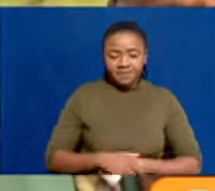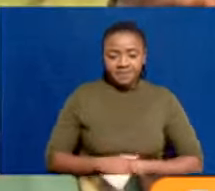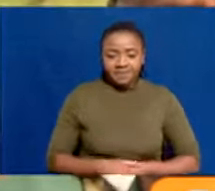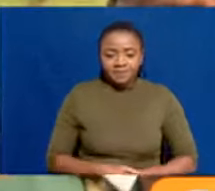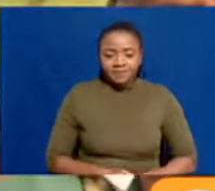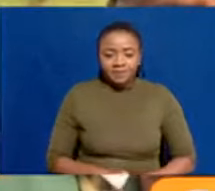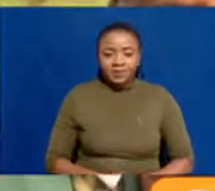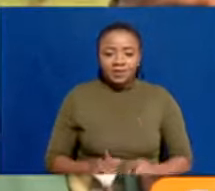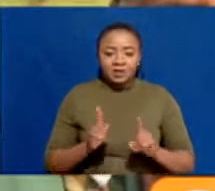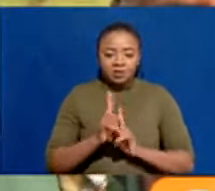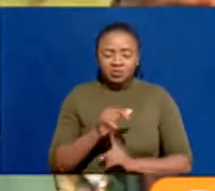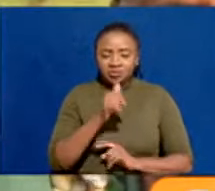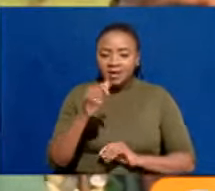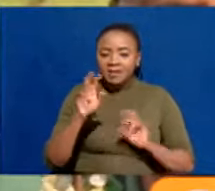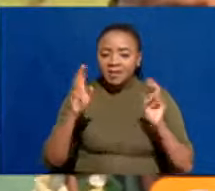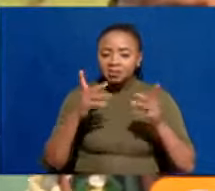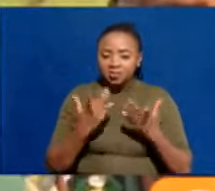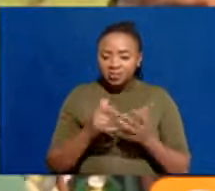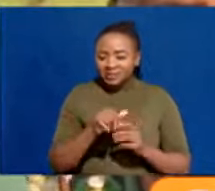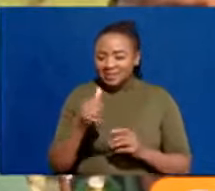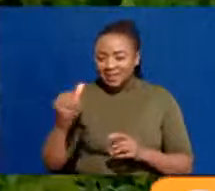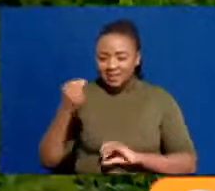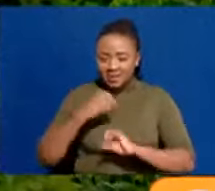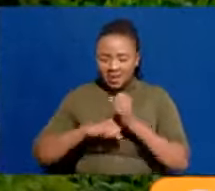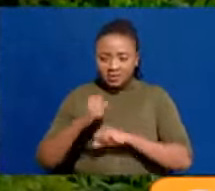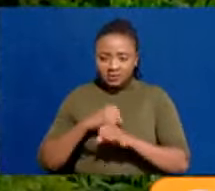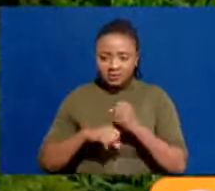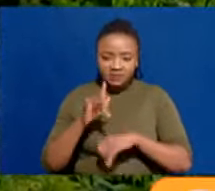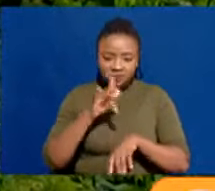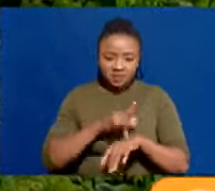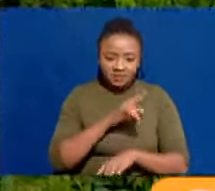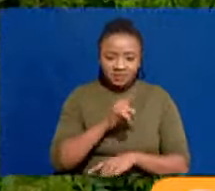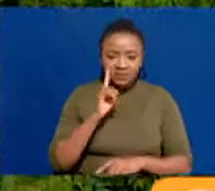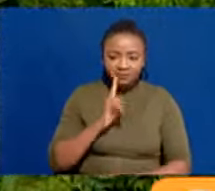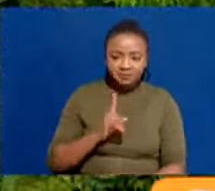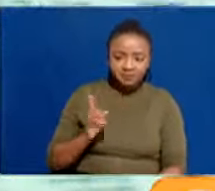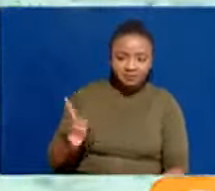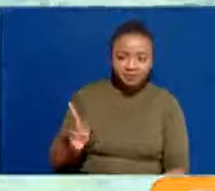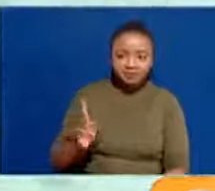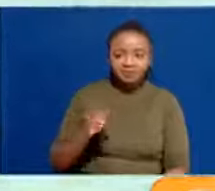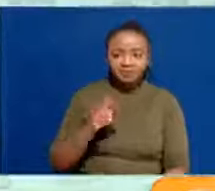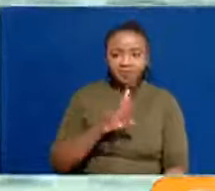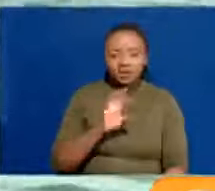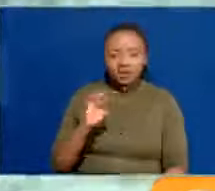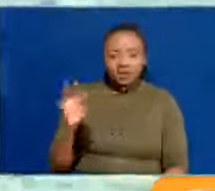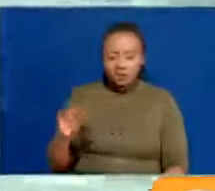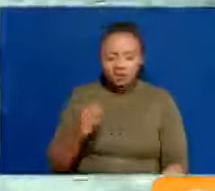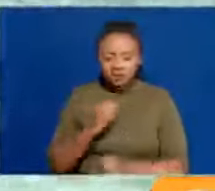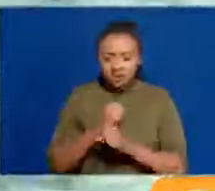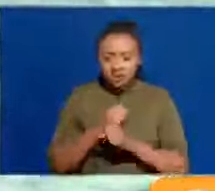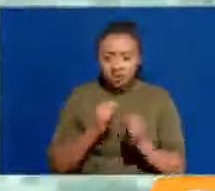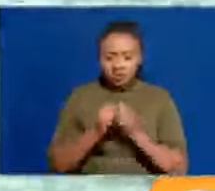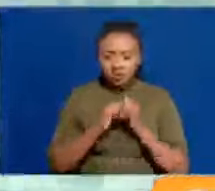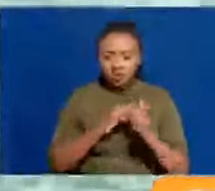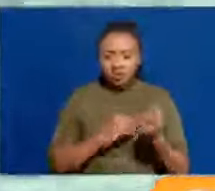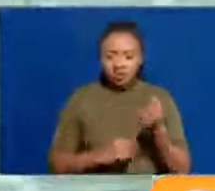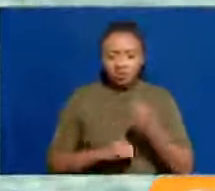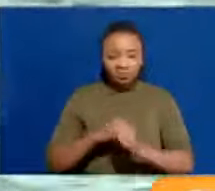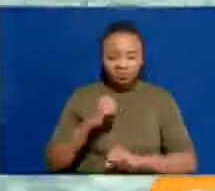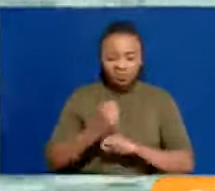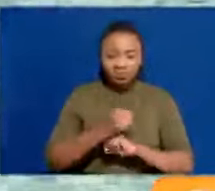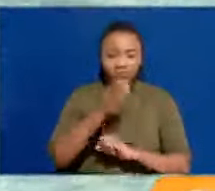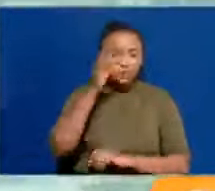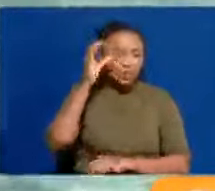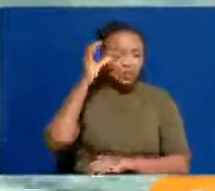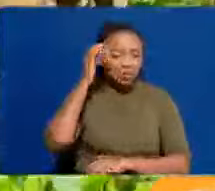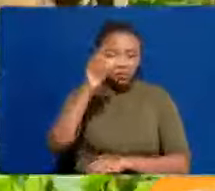And also the issue of other activities upstream. Mangroves and coral reefs work as a single system that keeps coastal zones